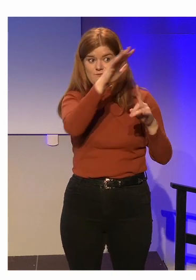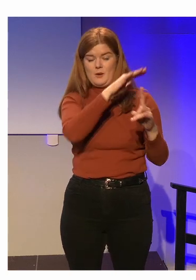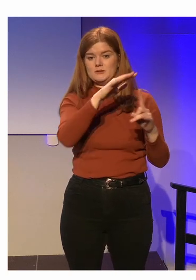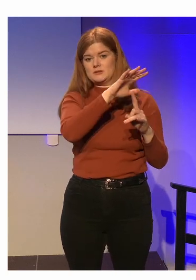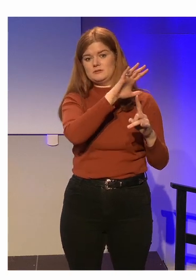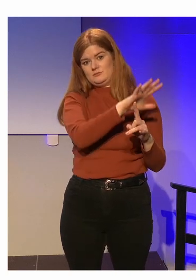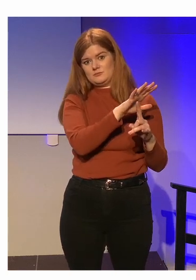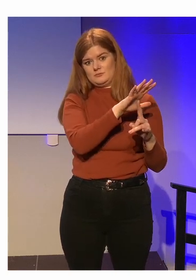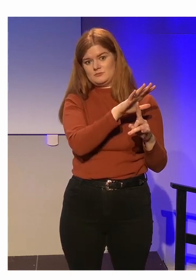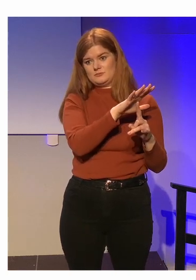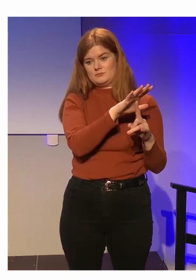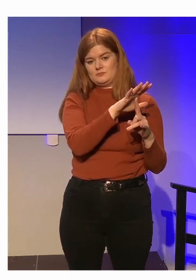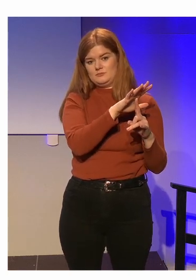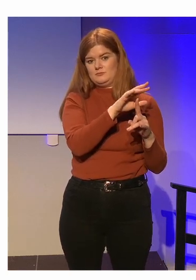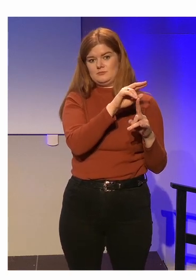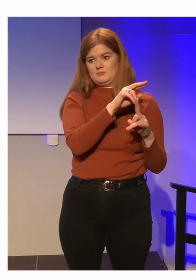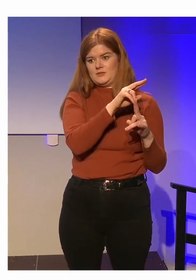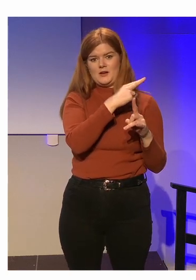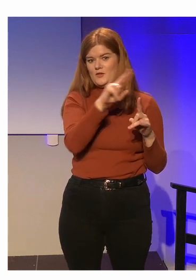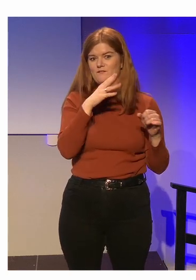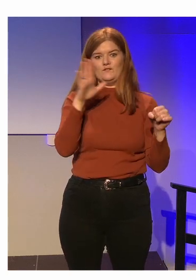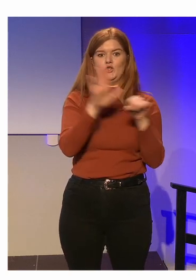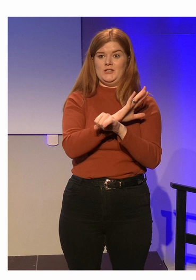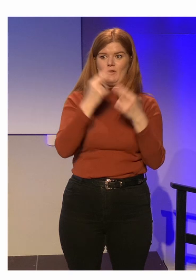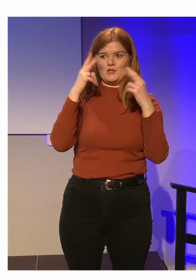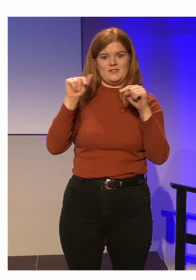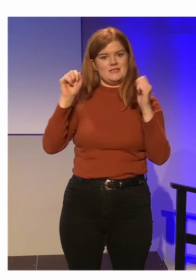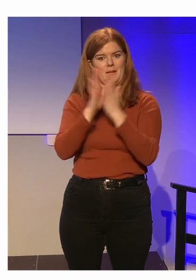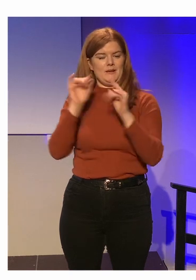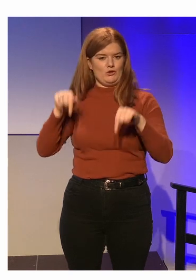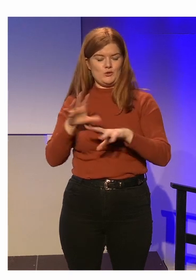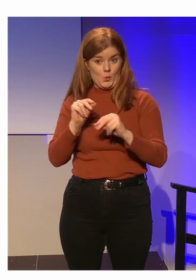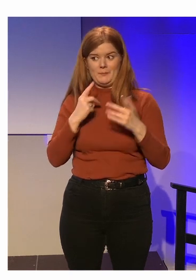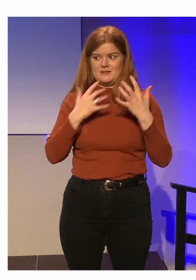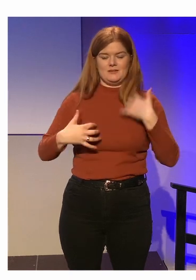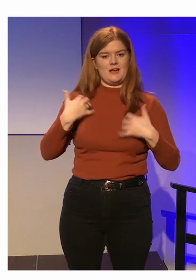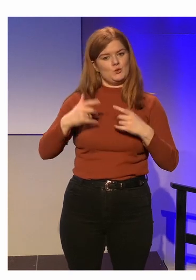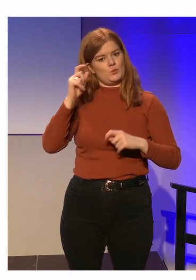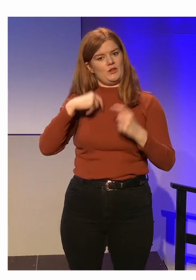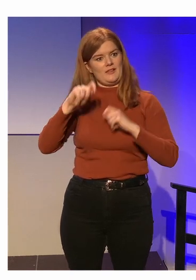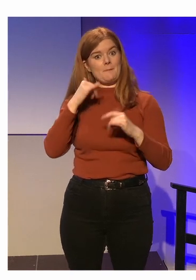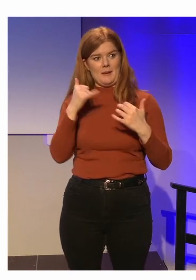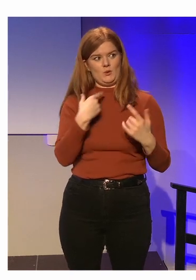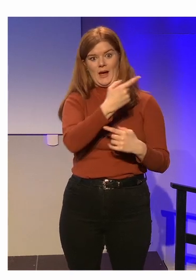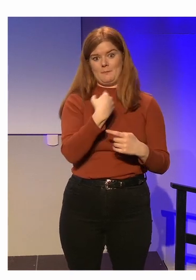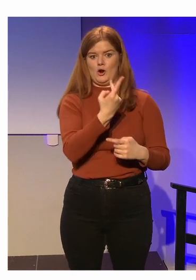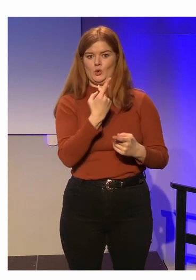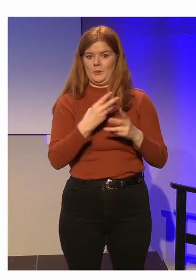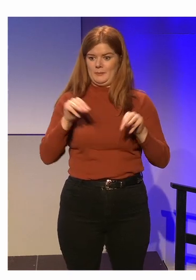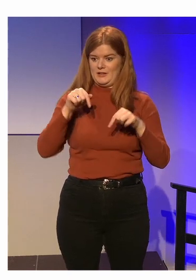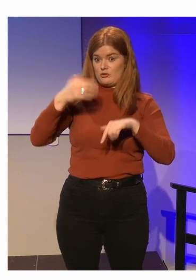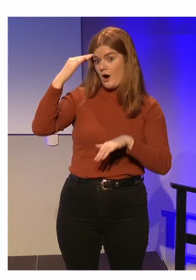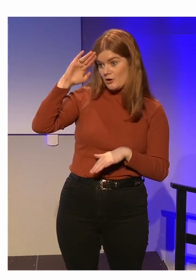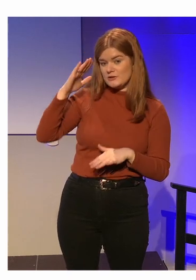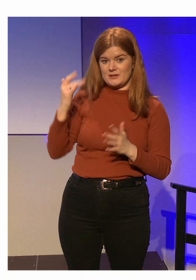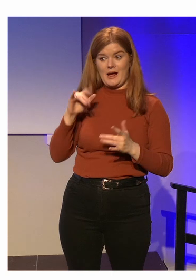environment isn't entirely representative for sure. And so it's exciting to think that we could partner with people here in Ireland.